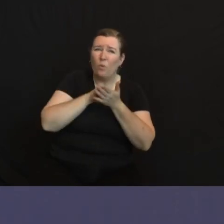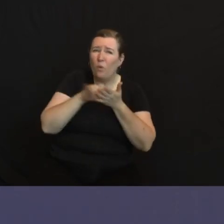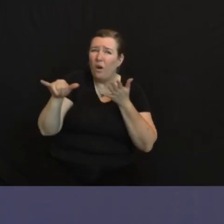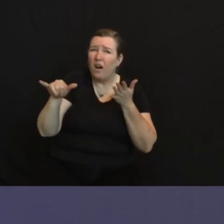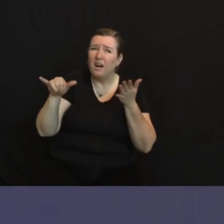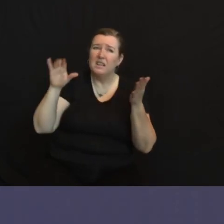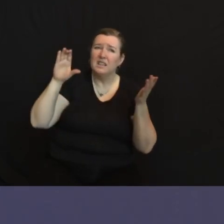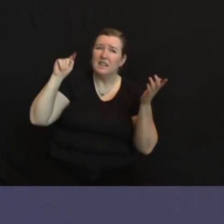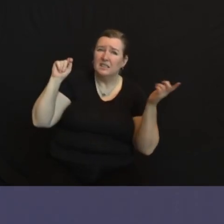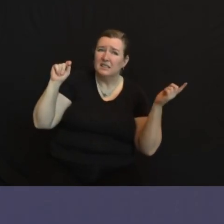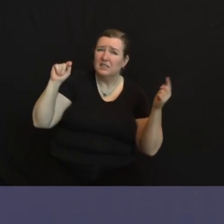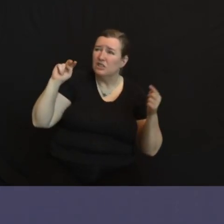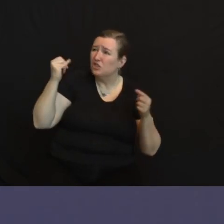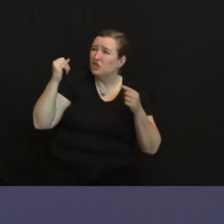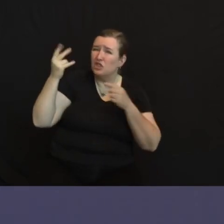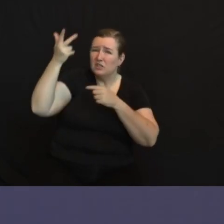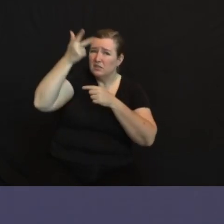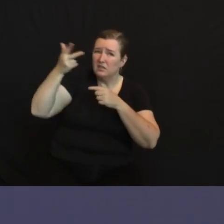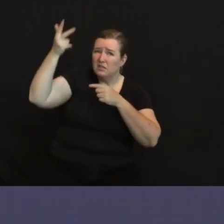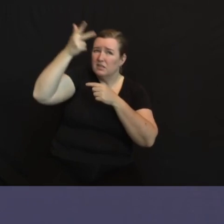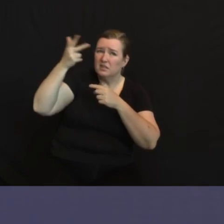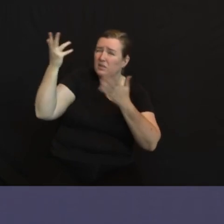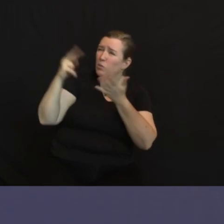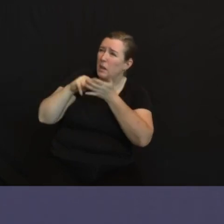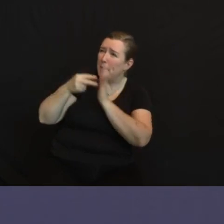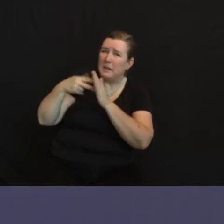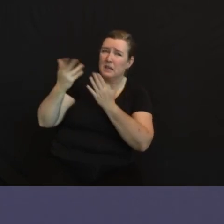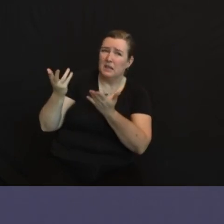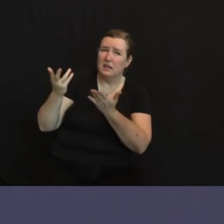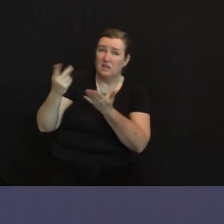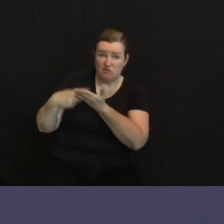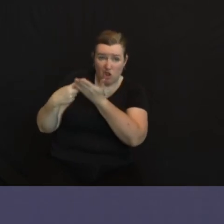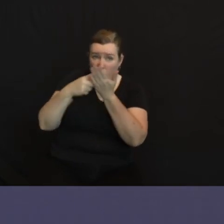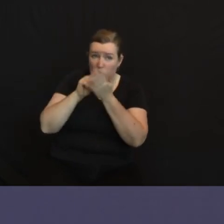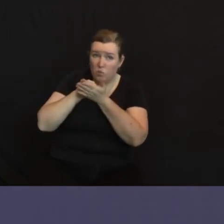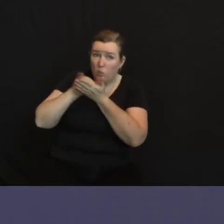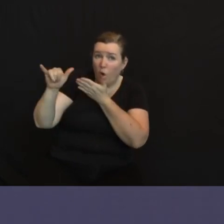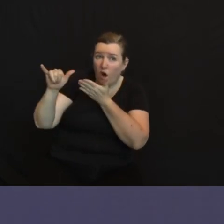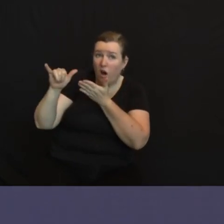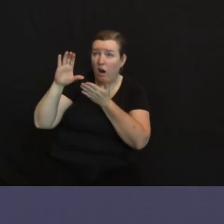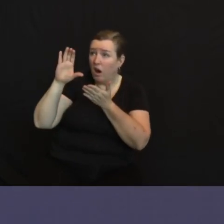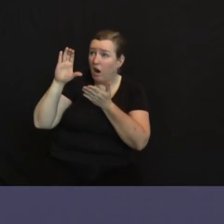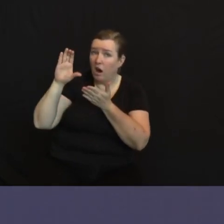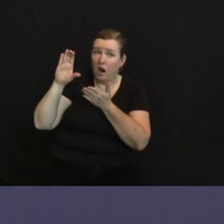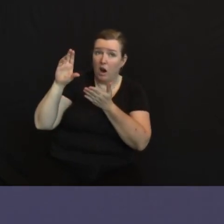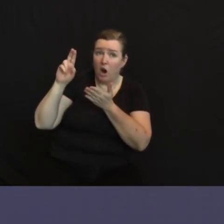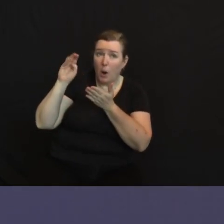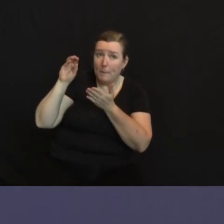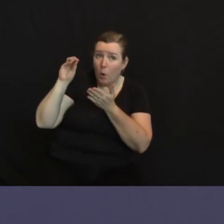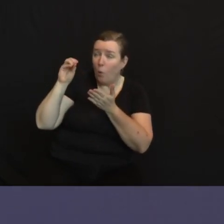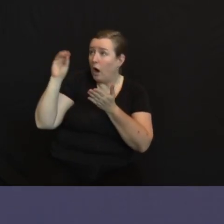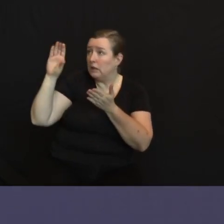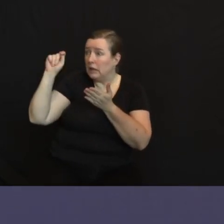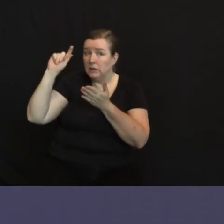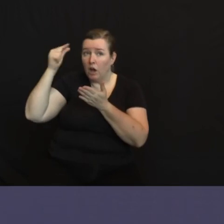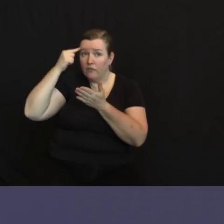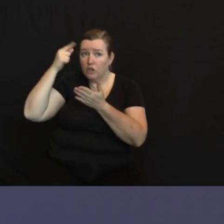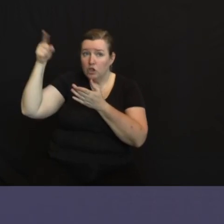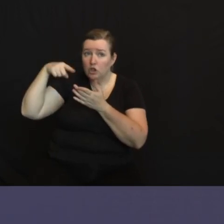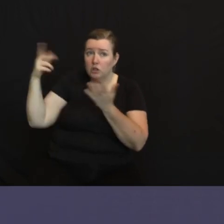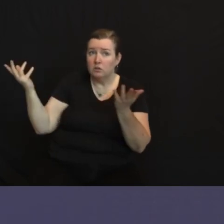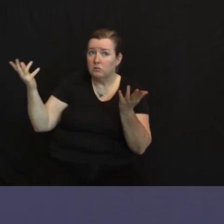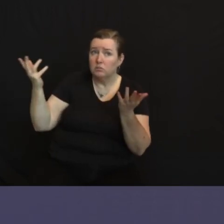when it's updated tomorrow, and what your conversations have been with the governors of New York and Connecticut about this? Would also like to know the status of the rapid tests that